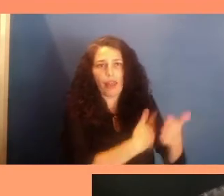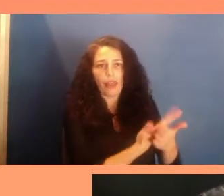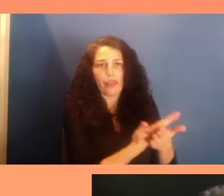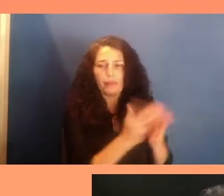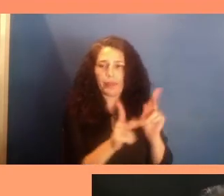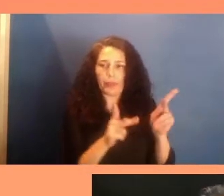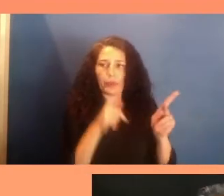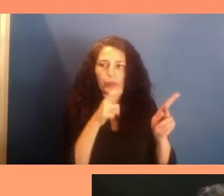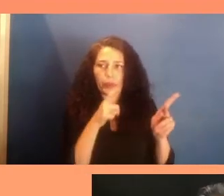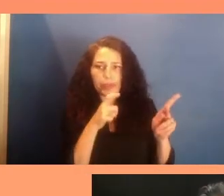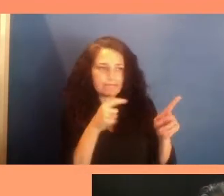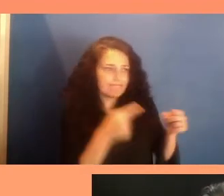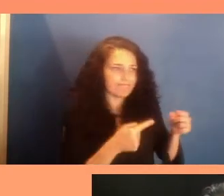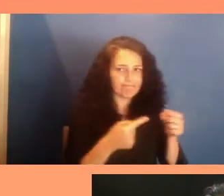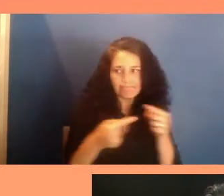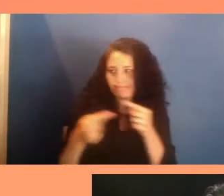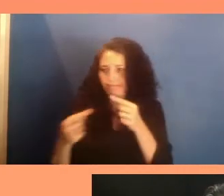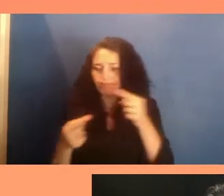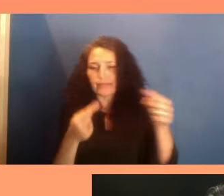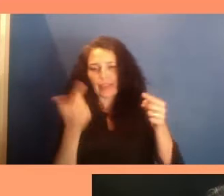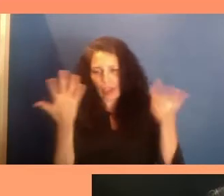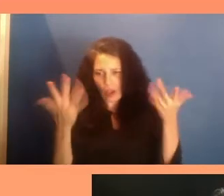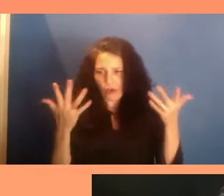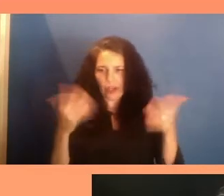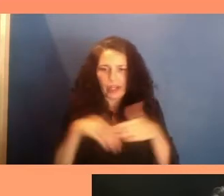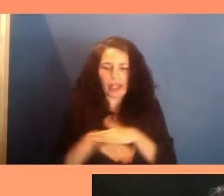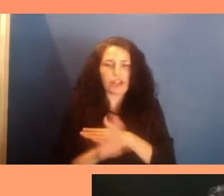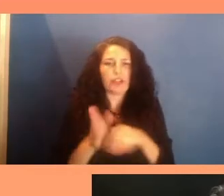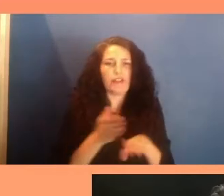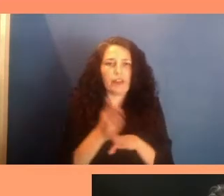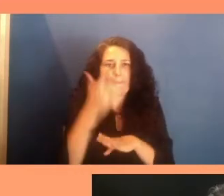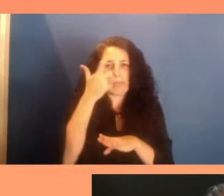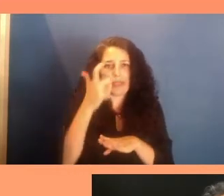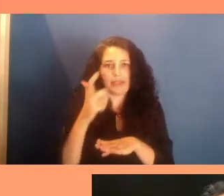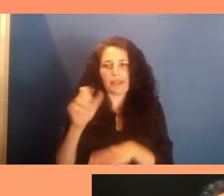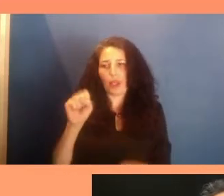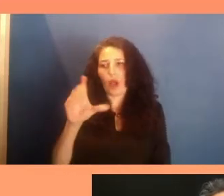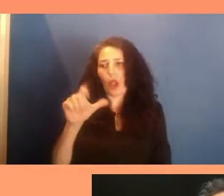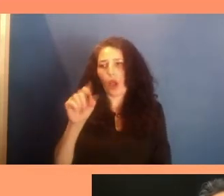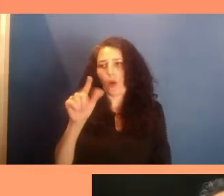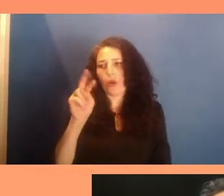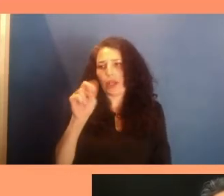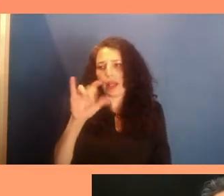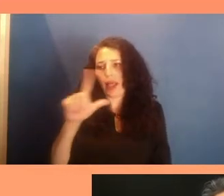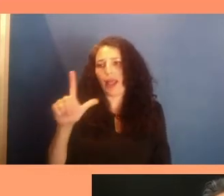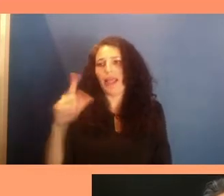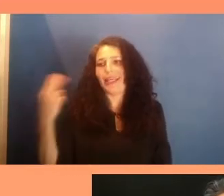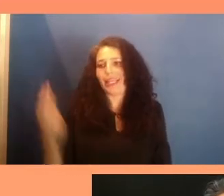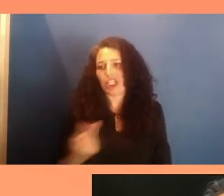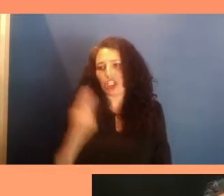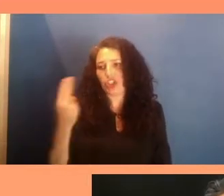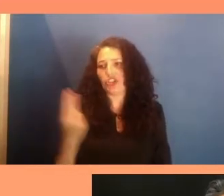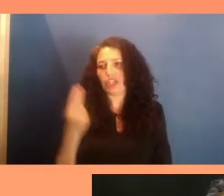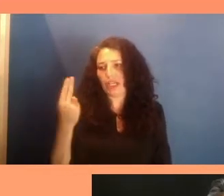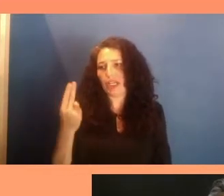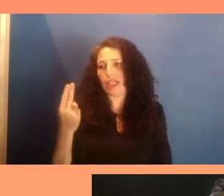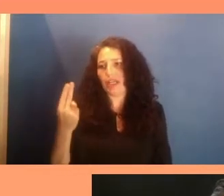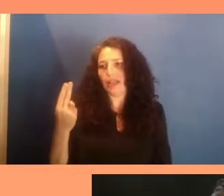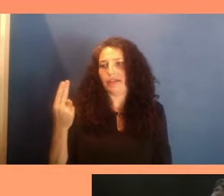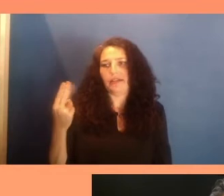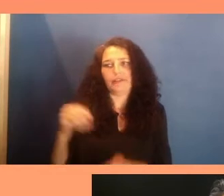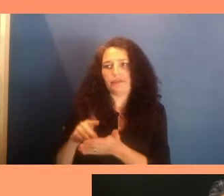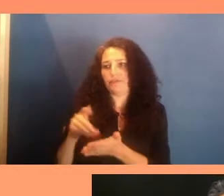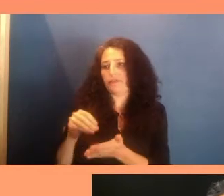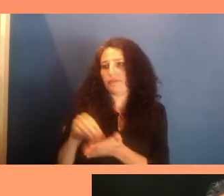already sort of have a level of skepticism because of the sort of colonial history of documentary and the way that it has been used and weaponized in